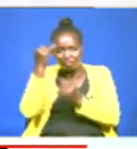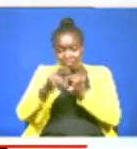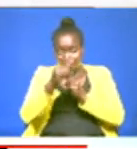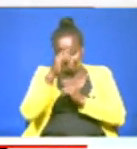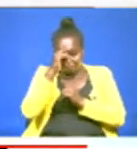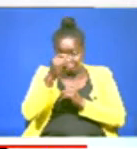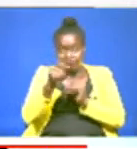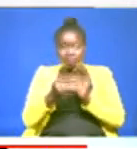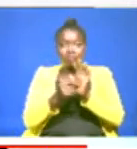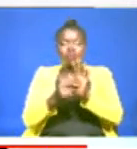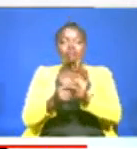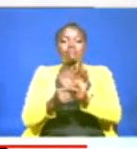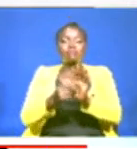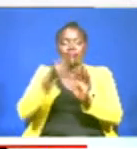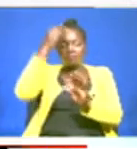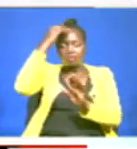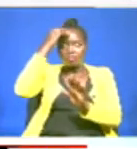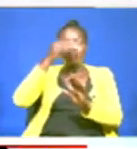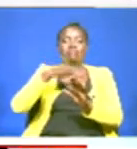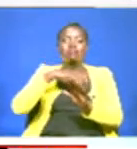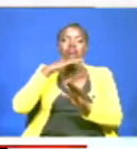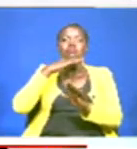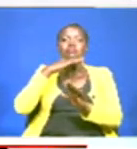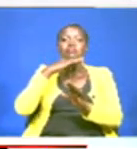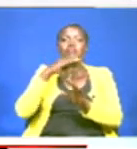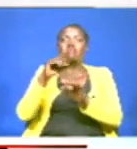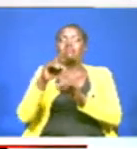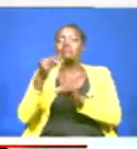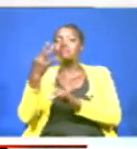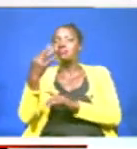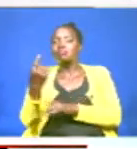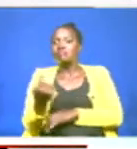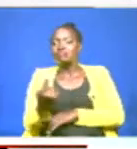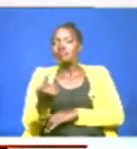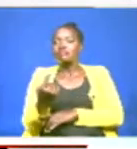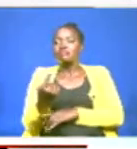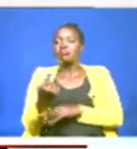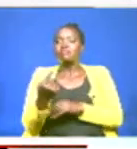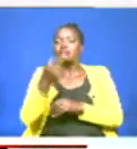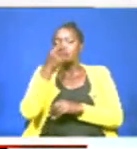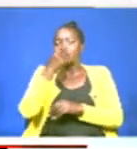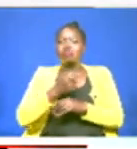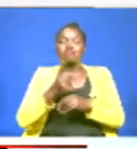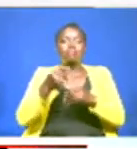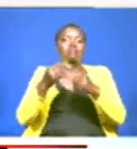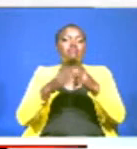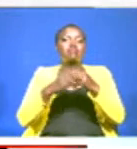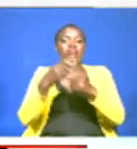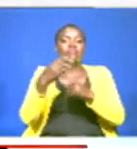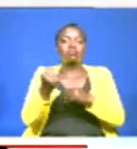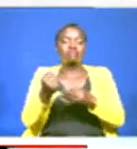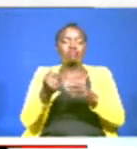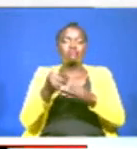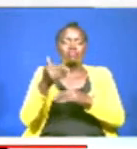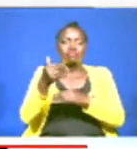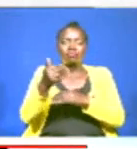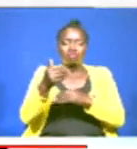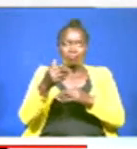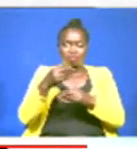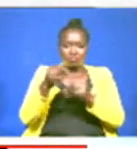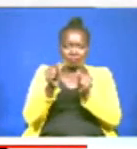The Pope died on New Year's Eve at aged 95, almost a decade after he resigned from the papacy due